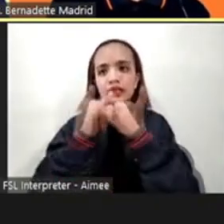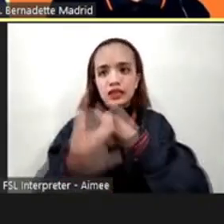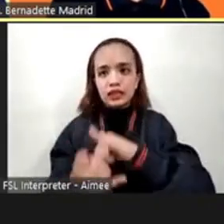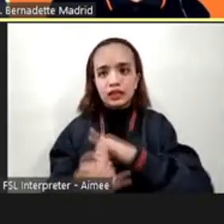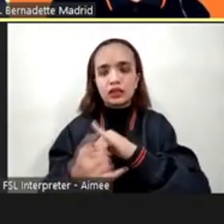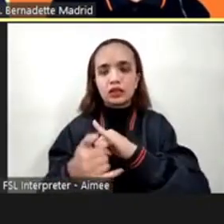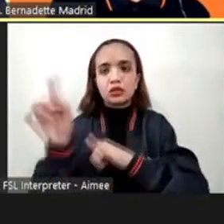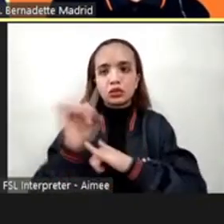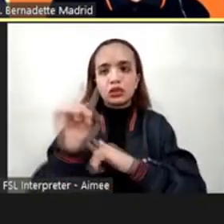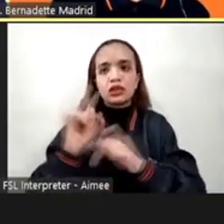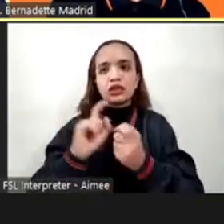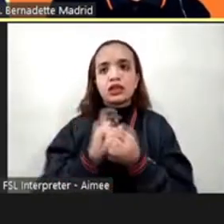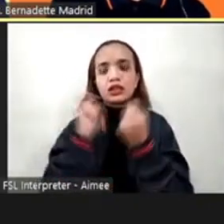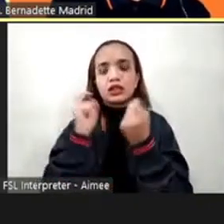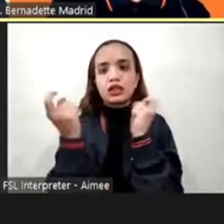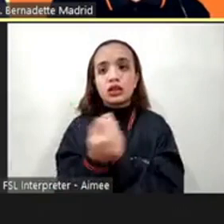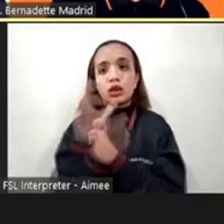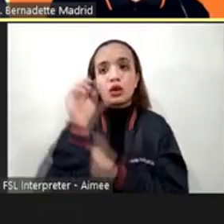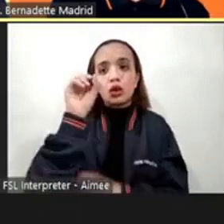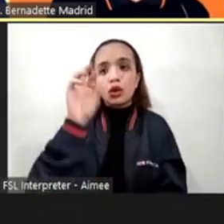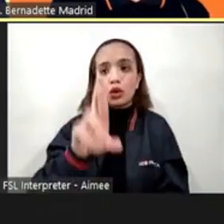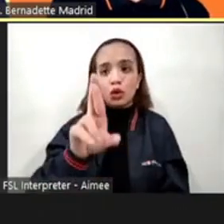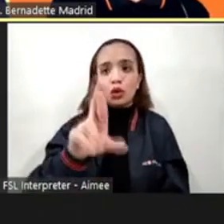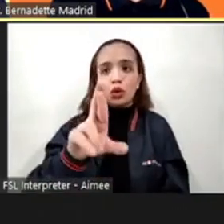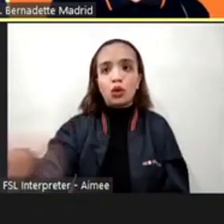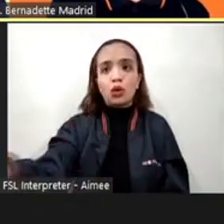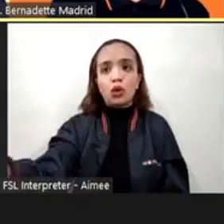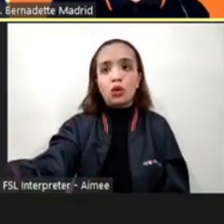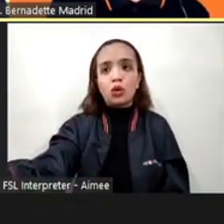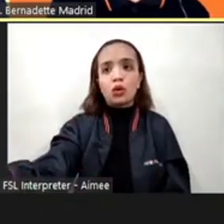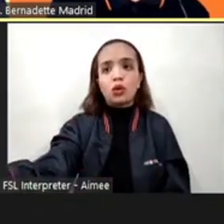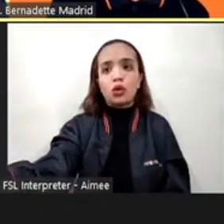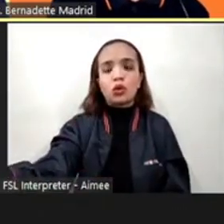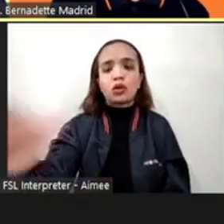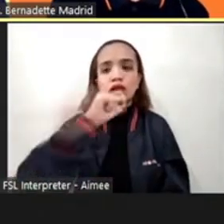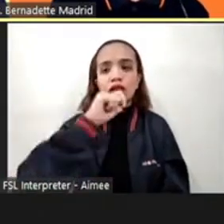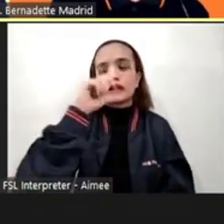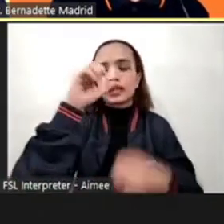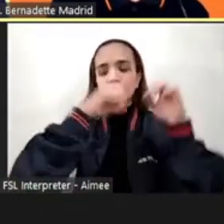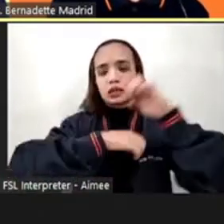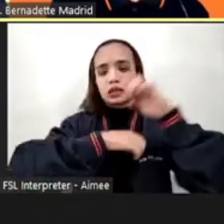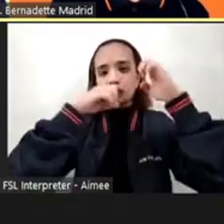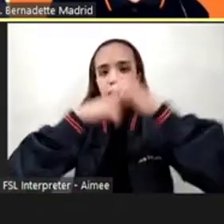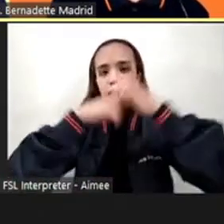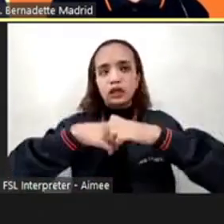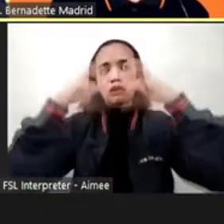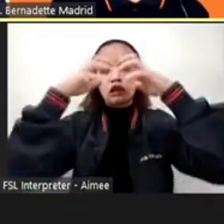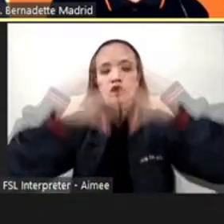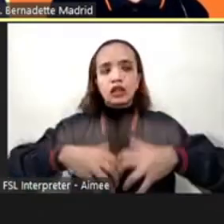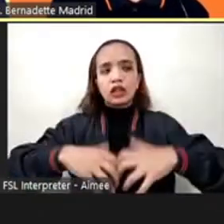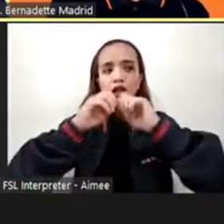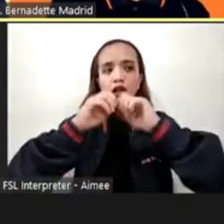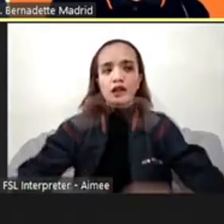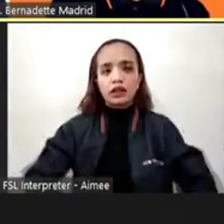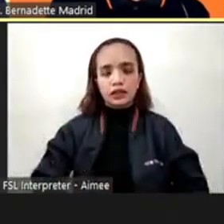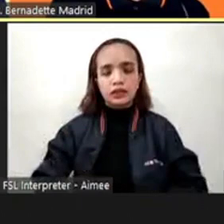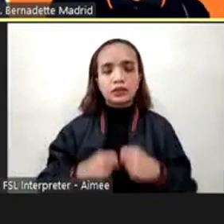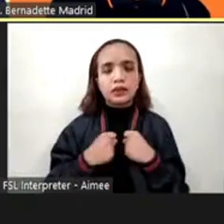incremental change or sudden disruptions in order to survive and prosper. No?